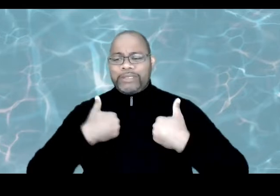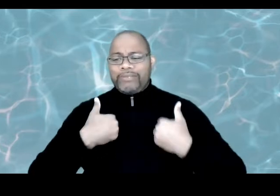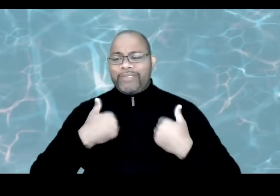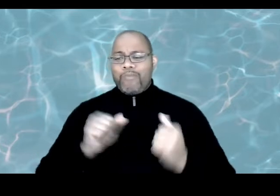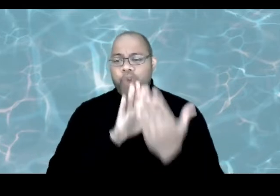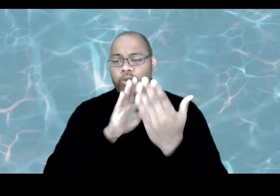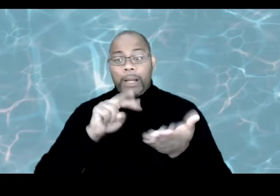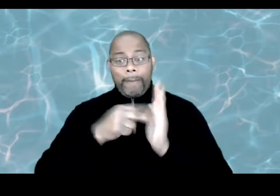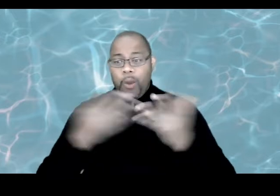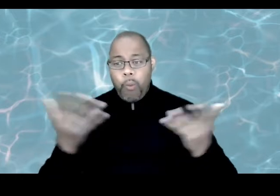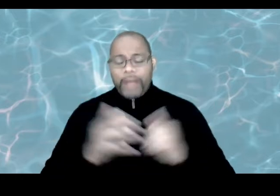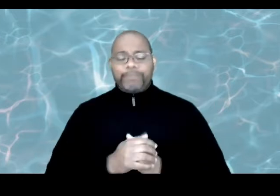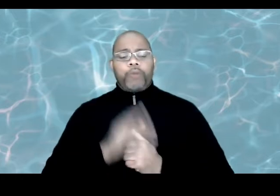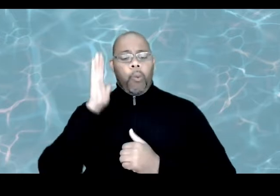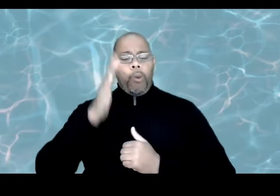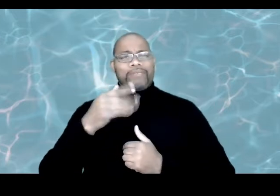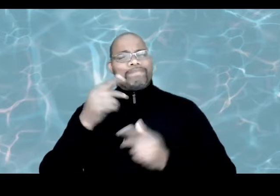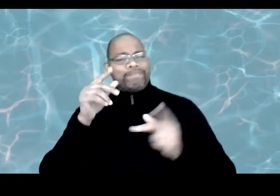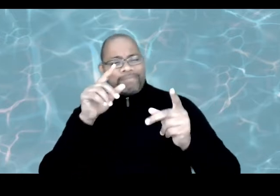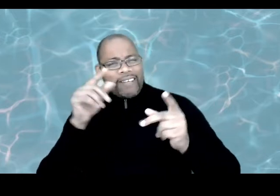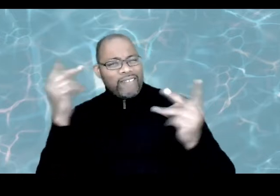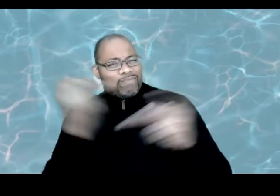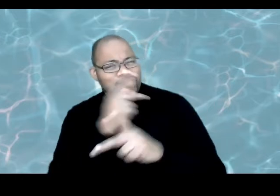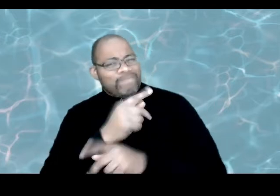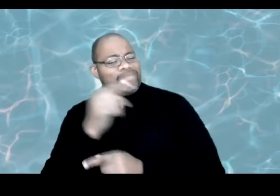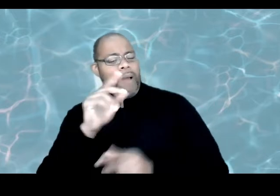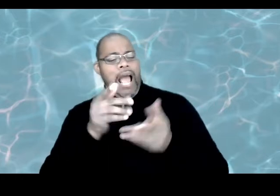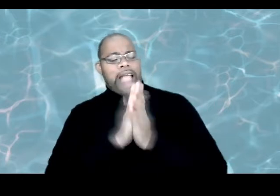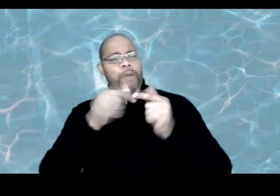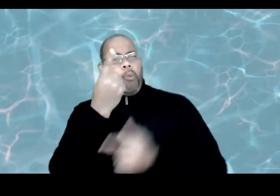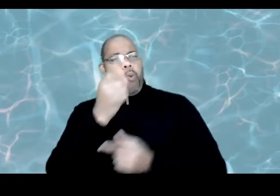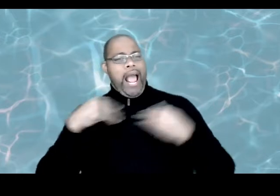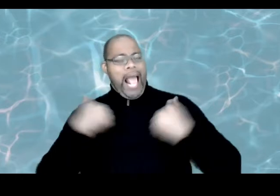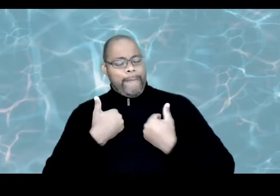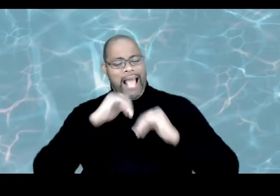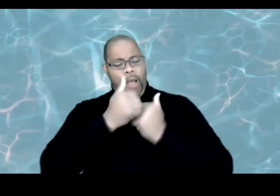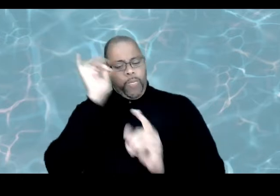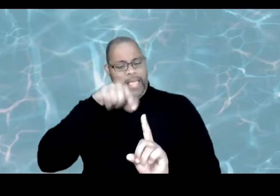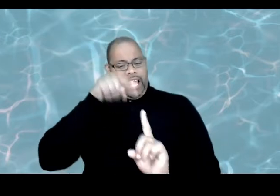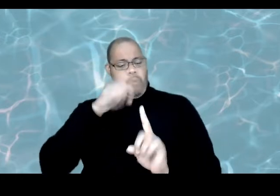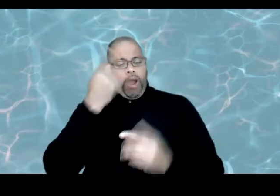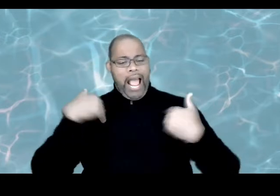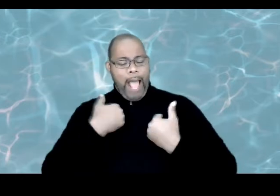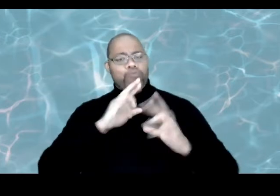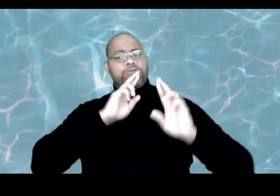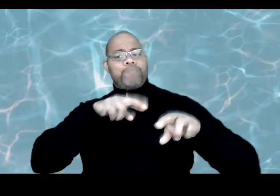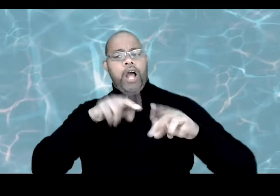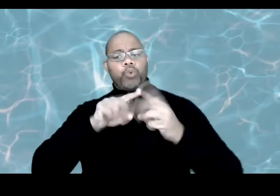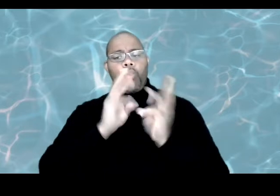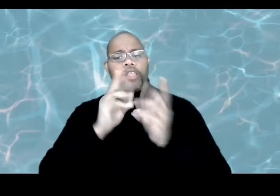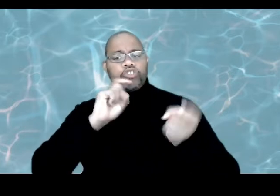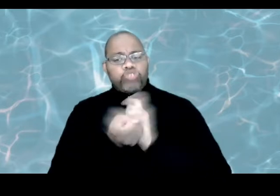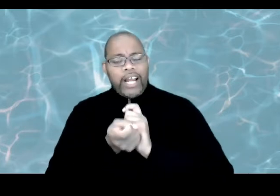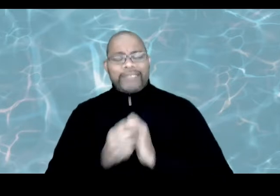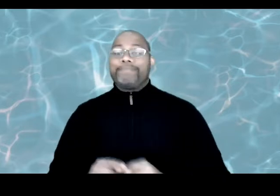approach. And so what I mean by that is they'll ask the question about one organism. How is this species responding